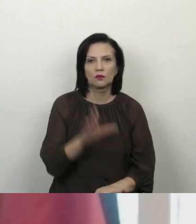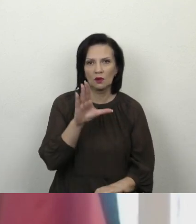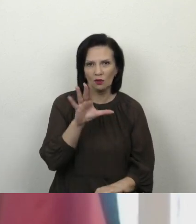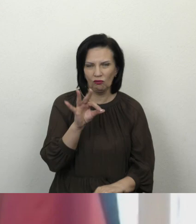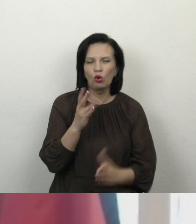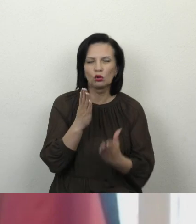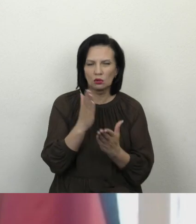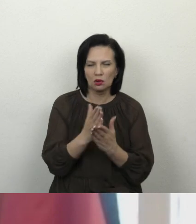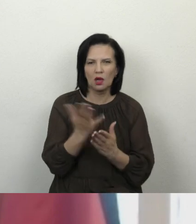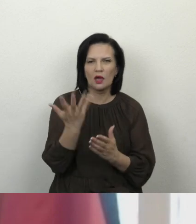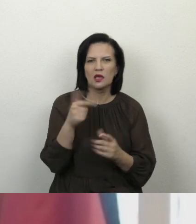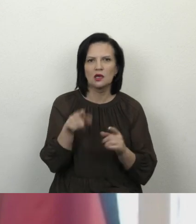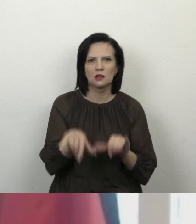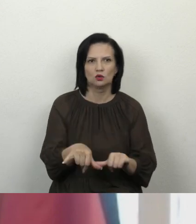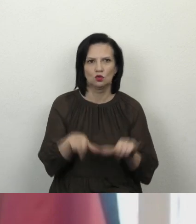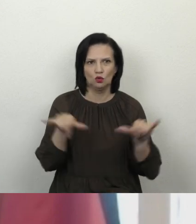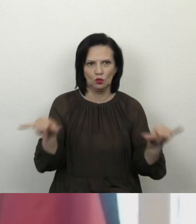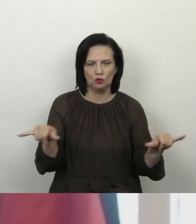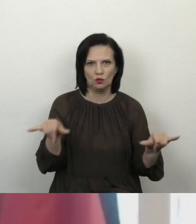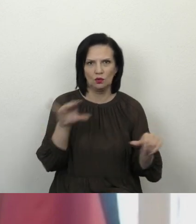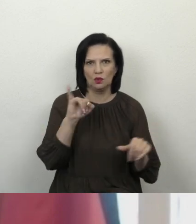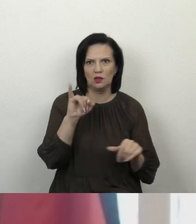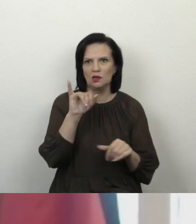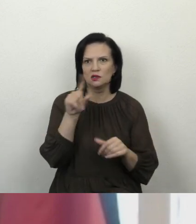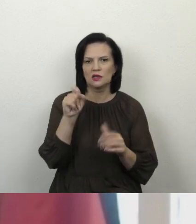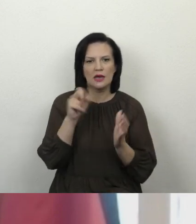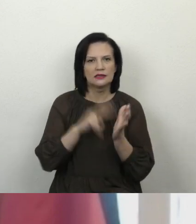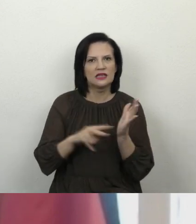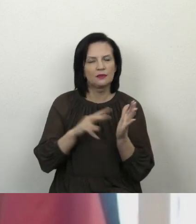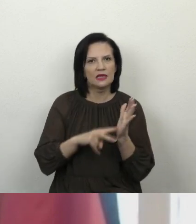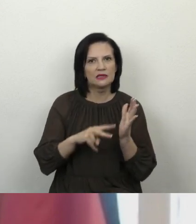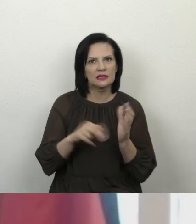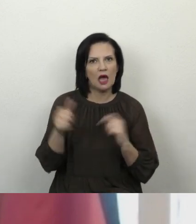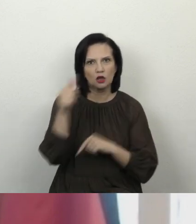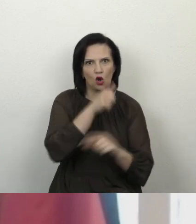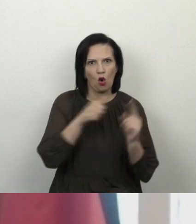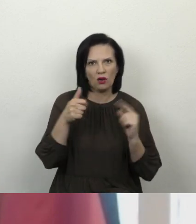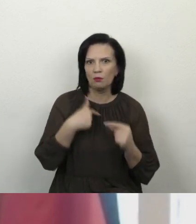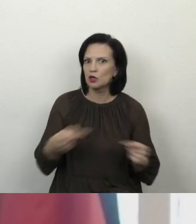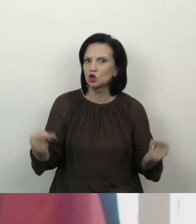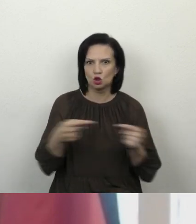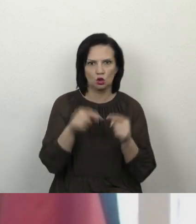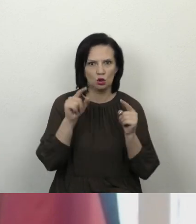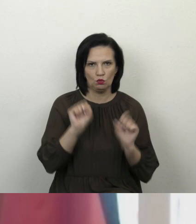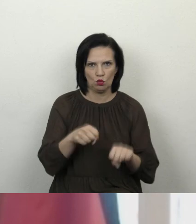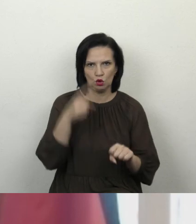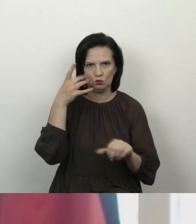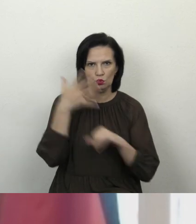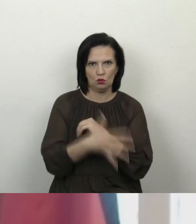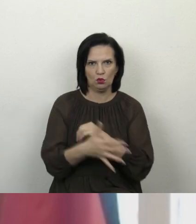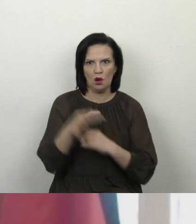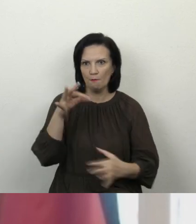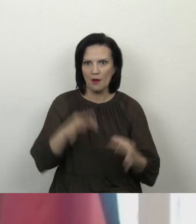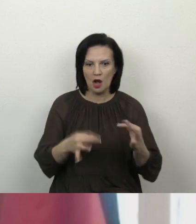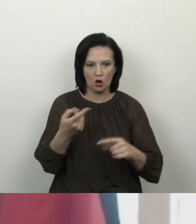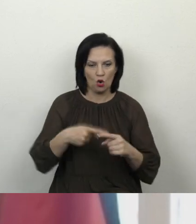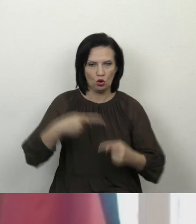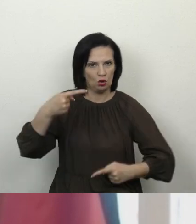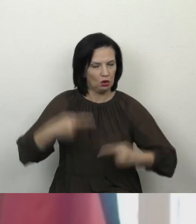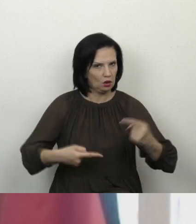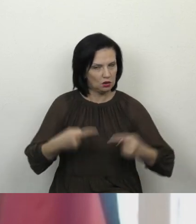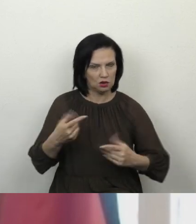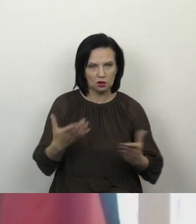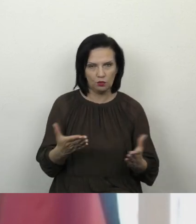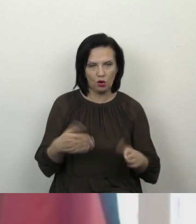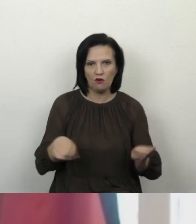much clearer now as they are only written in the Constitution. And so that's what you are dealing with, forming